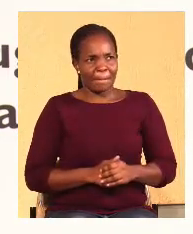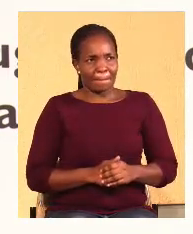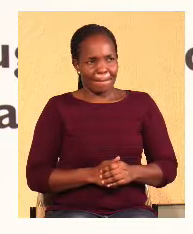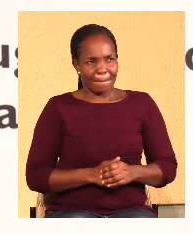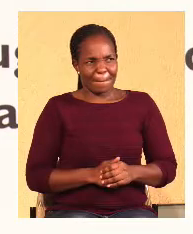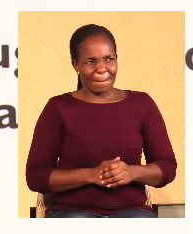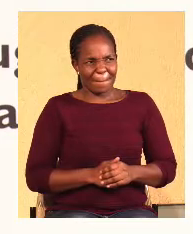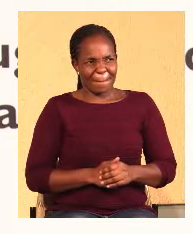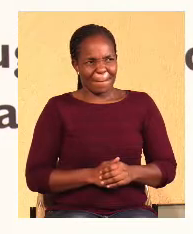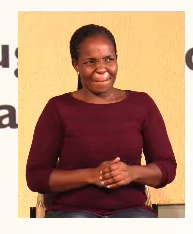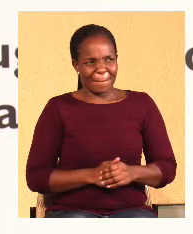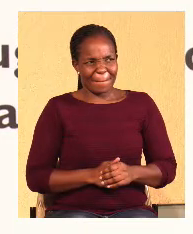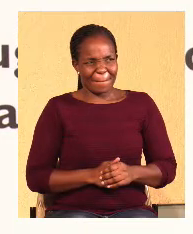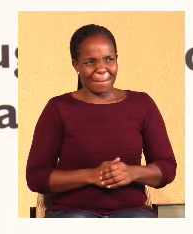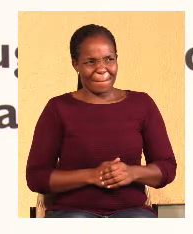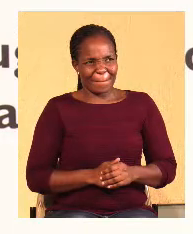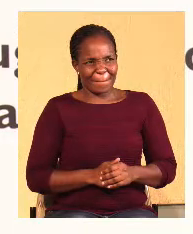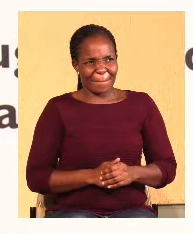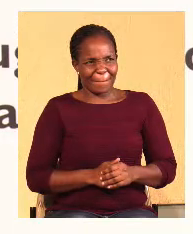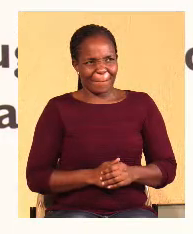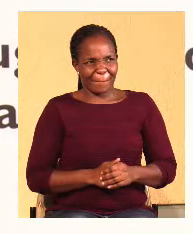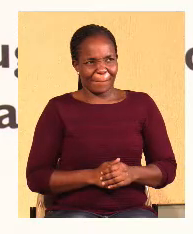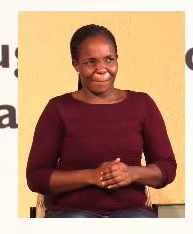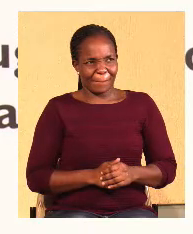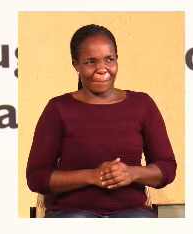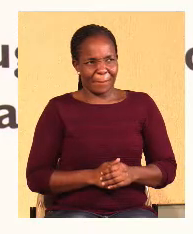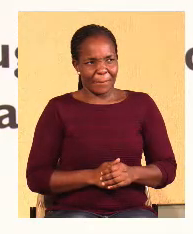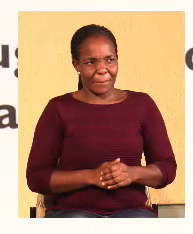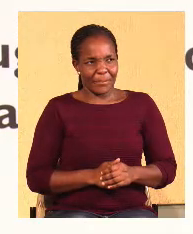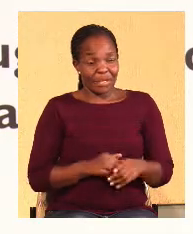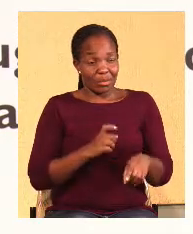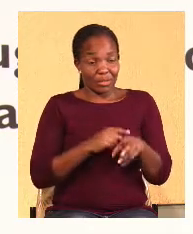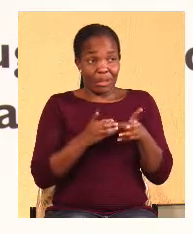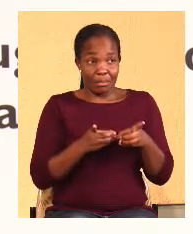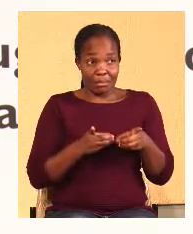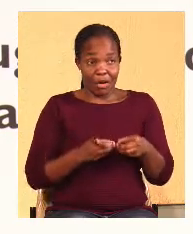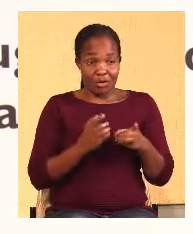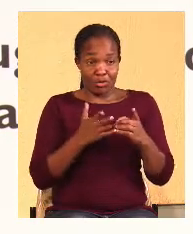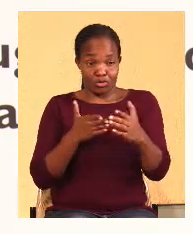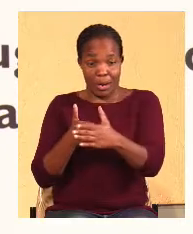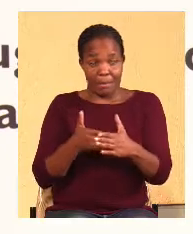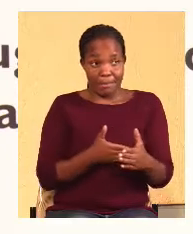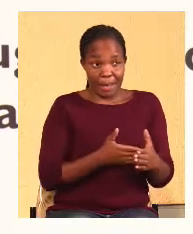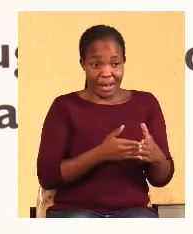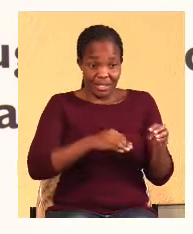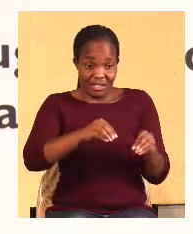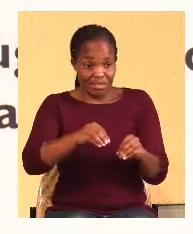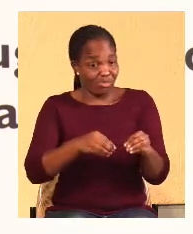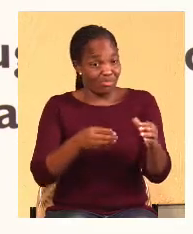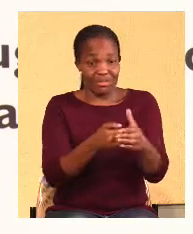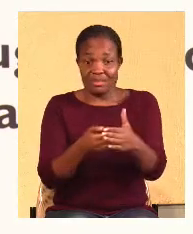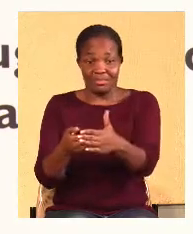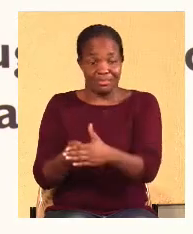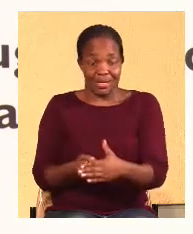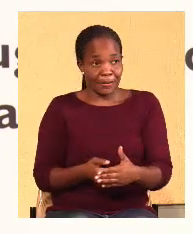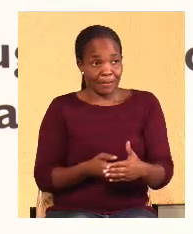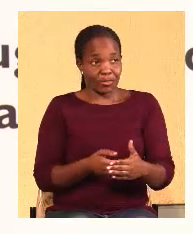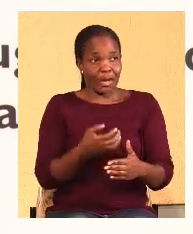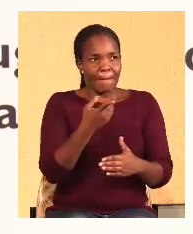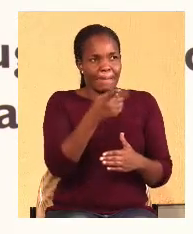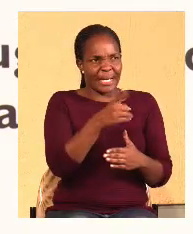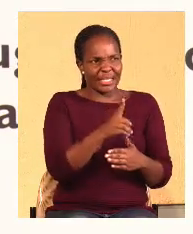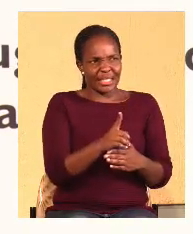nature, you know, a state of emergency limits the movement of people. It doesn't stop people